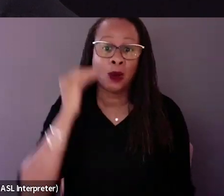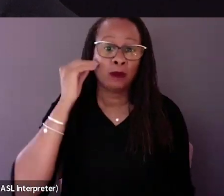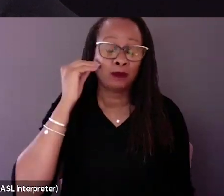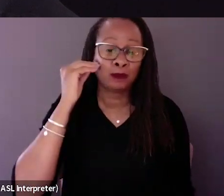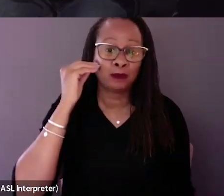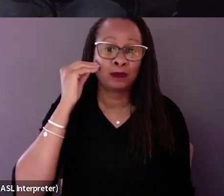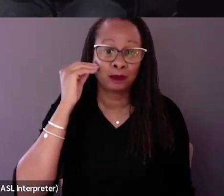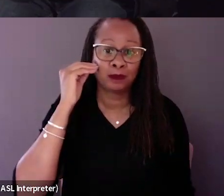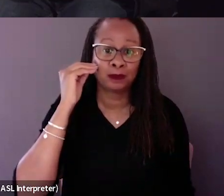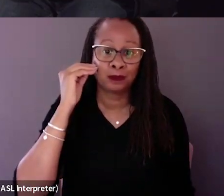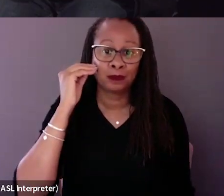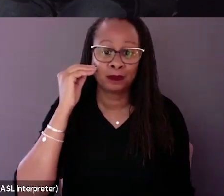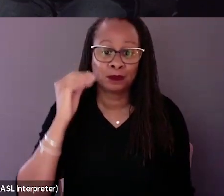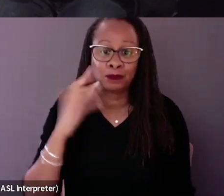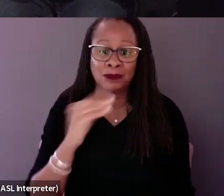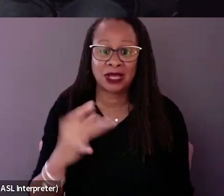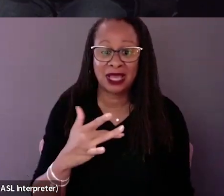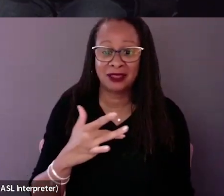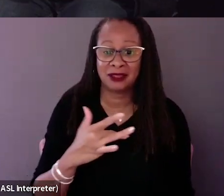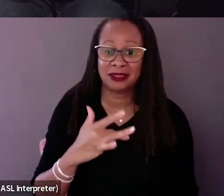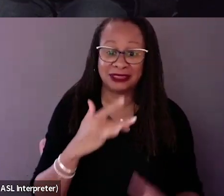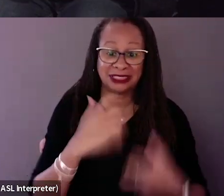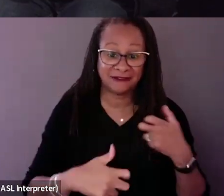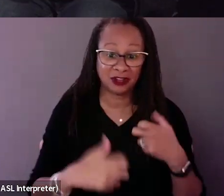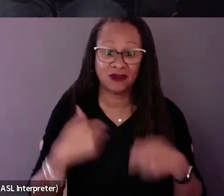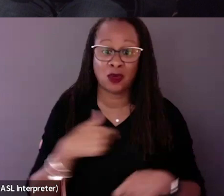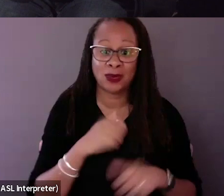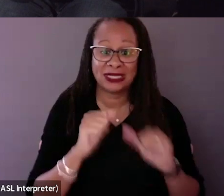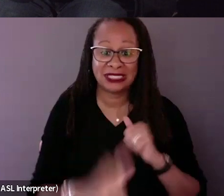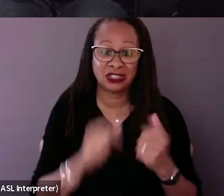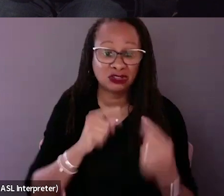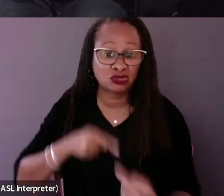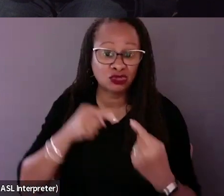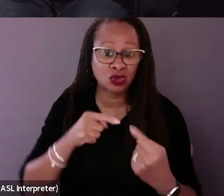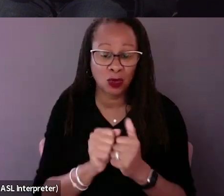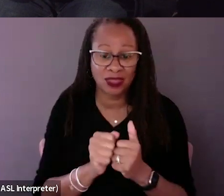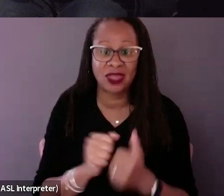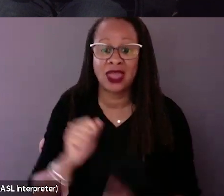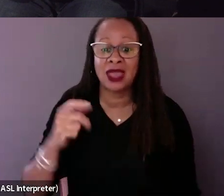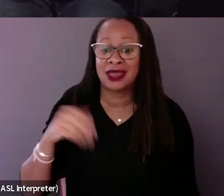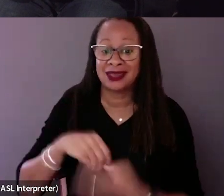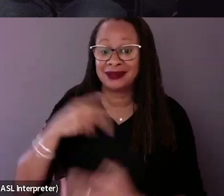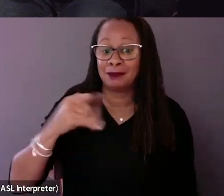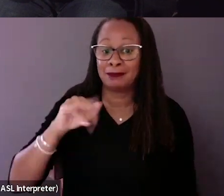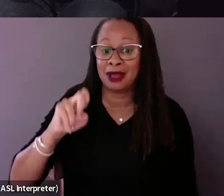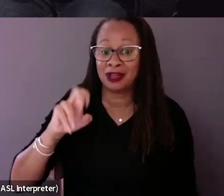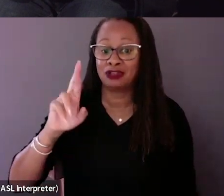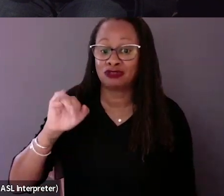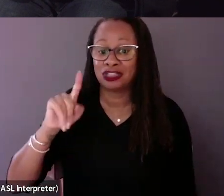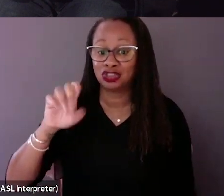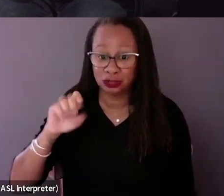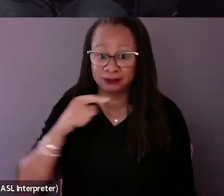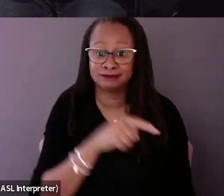and the hardship that we still wrestle with in Pine Ridge, it almost